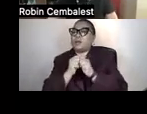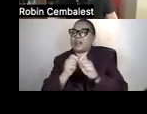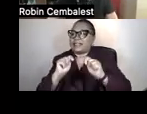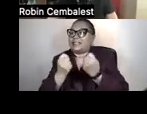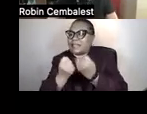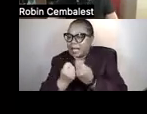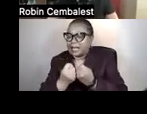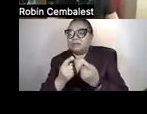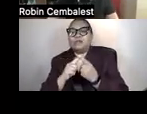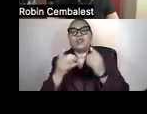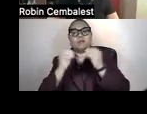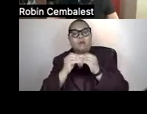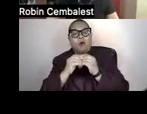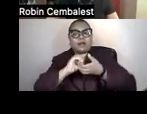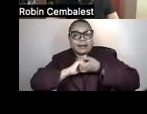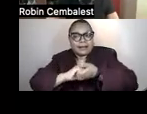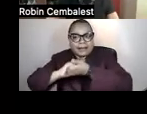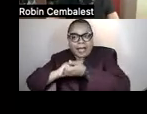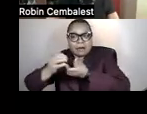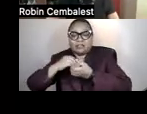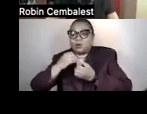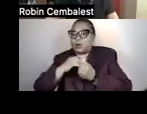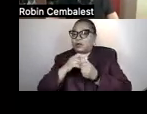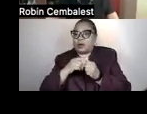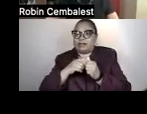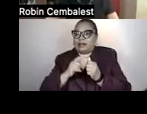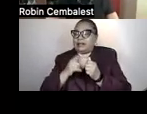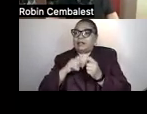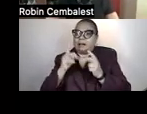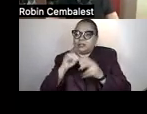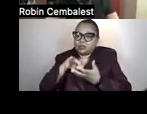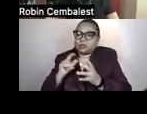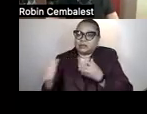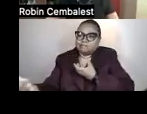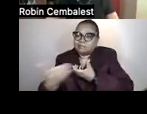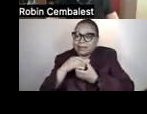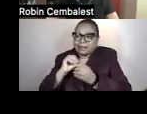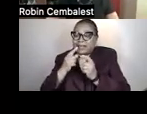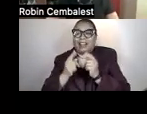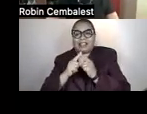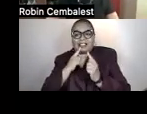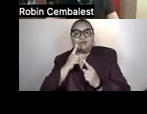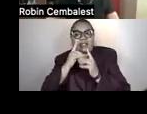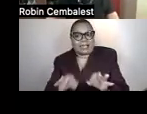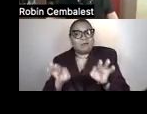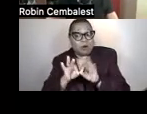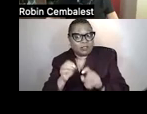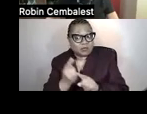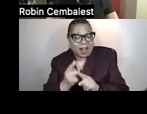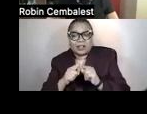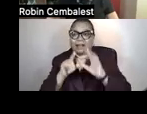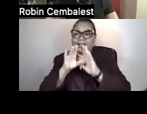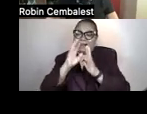So it's, the more you're collaborating, say that you're MFA students putting the show together, this is especially important, right? You got